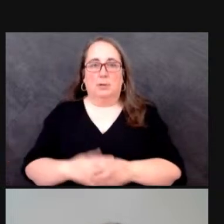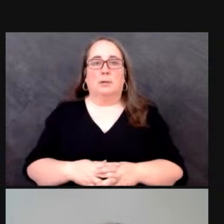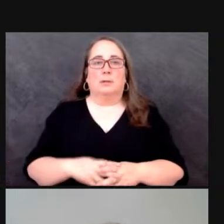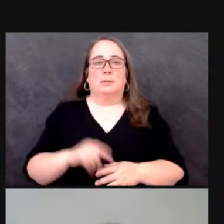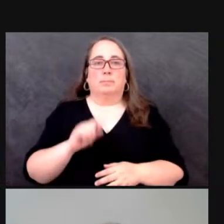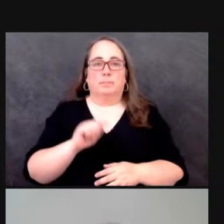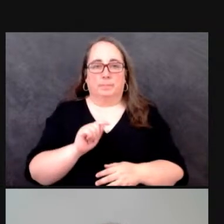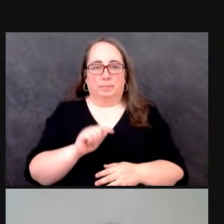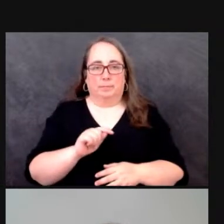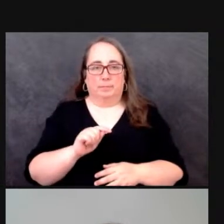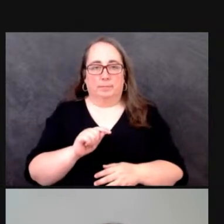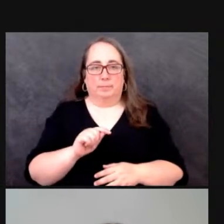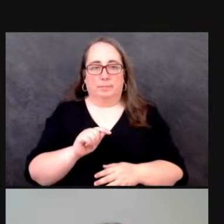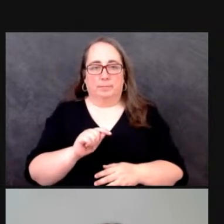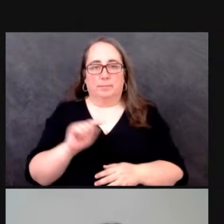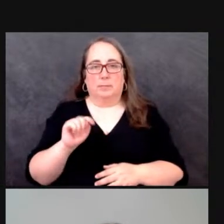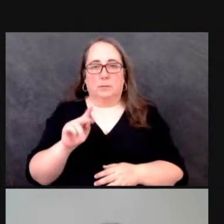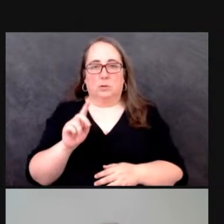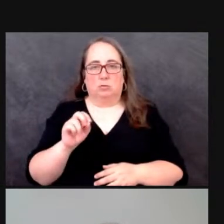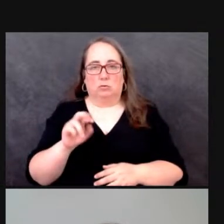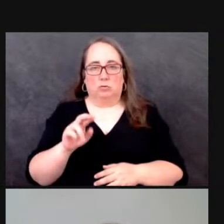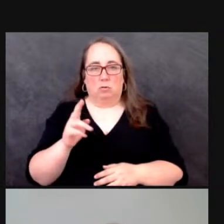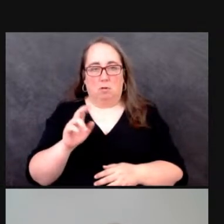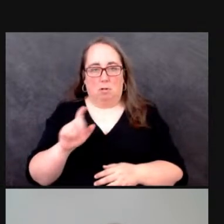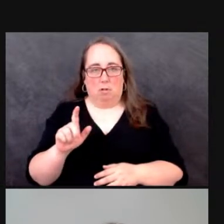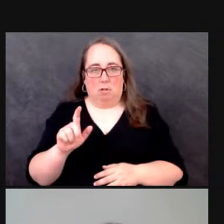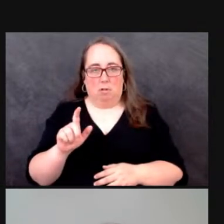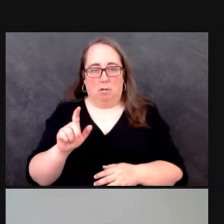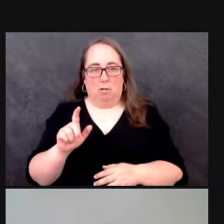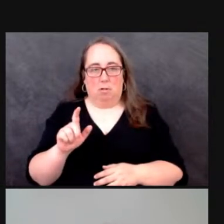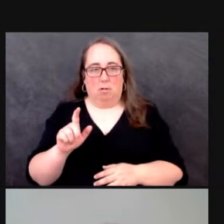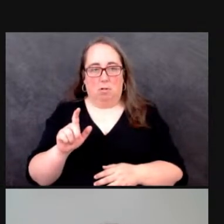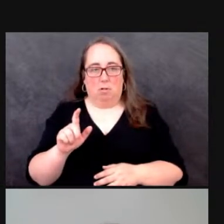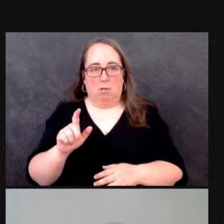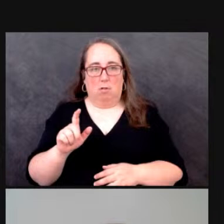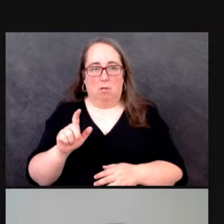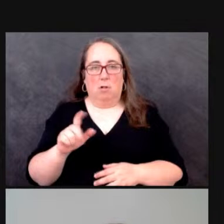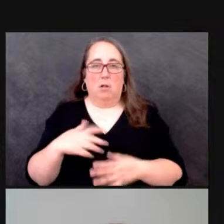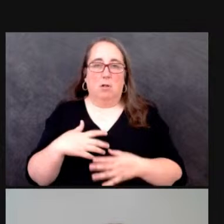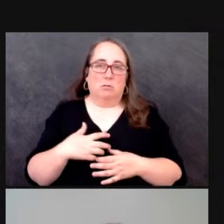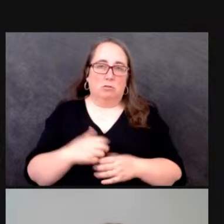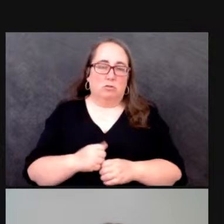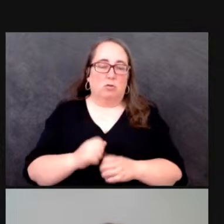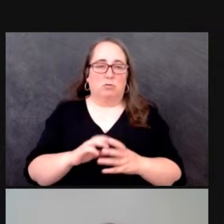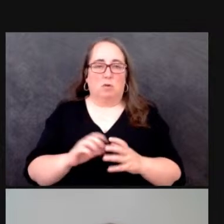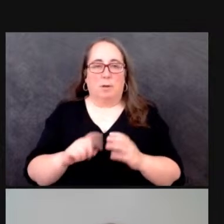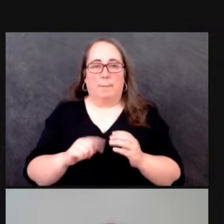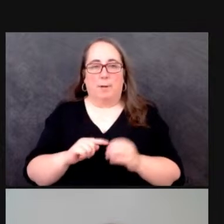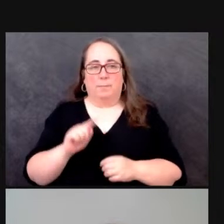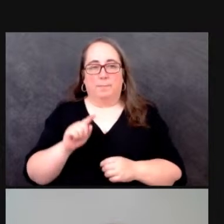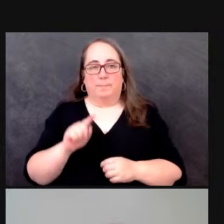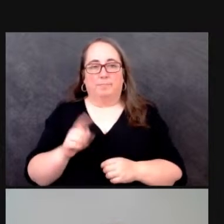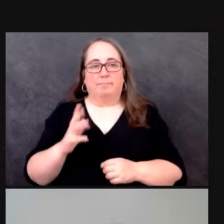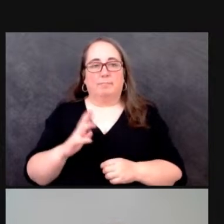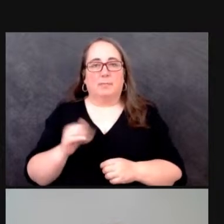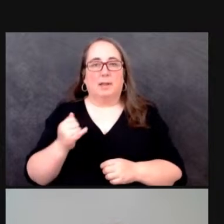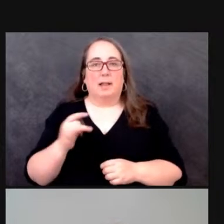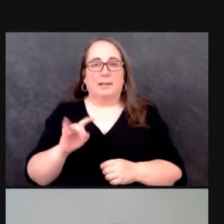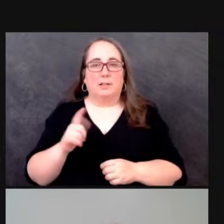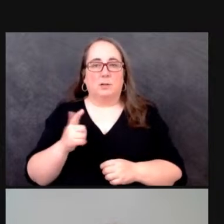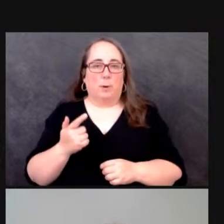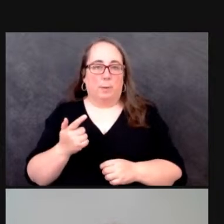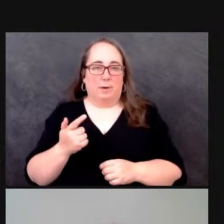these dishes features Tudor Hall. The short, succinct story about this entry is that in